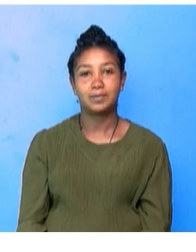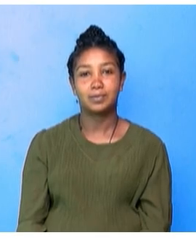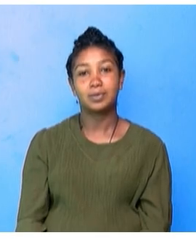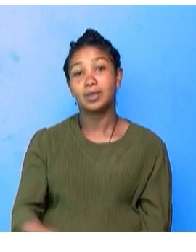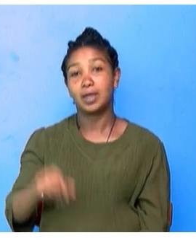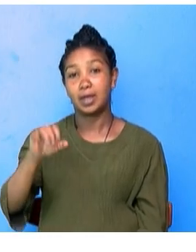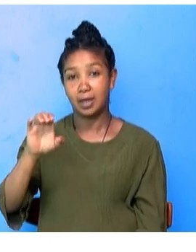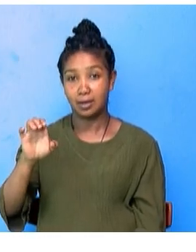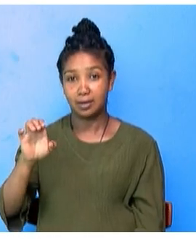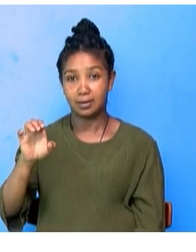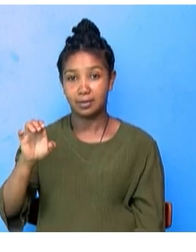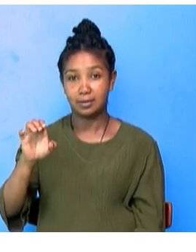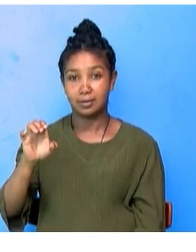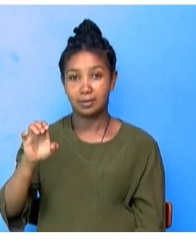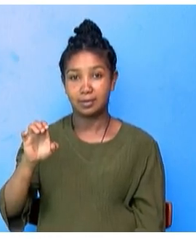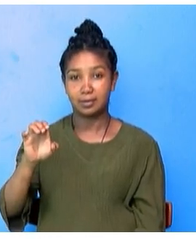E,